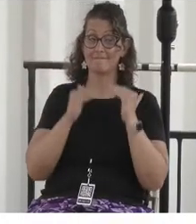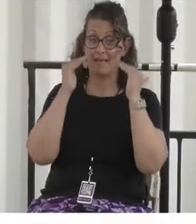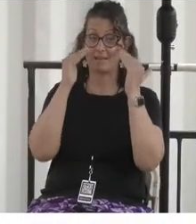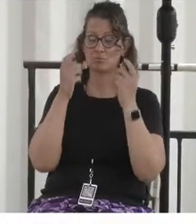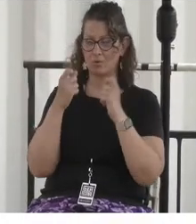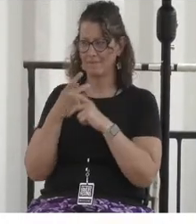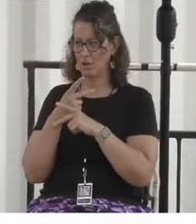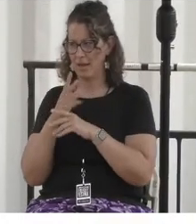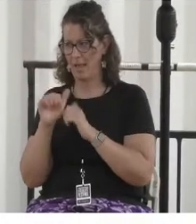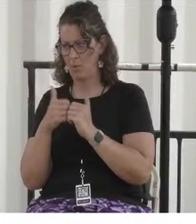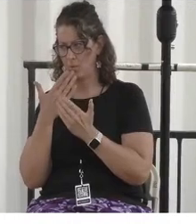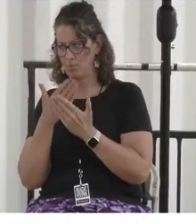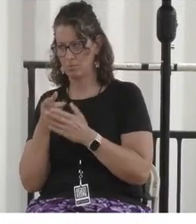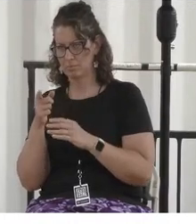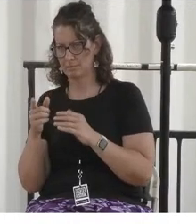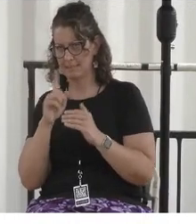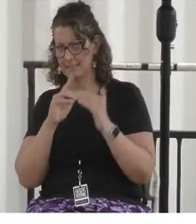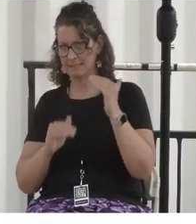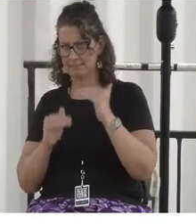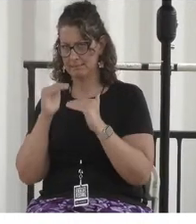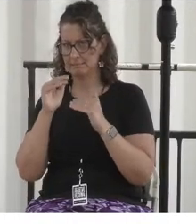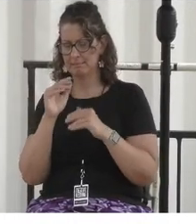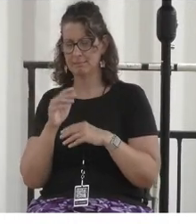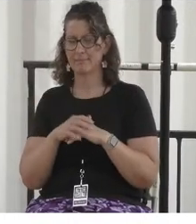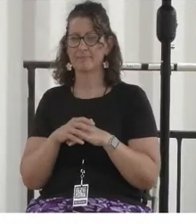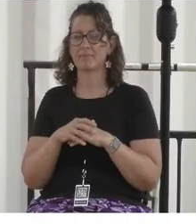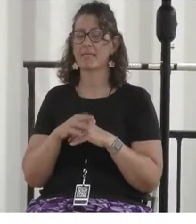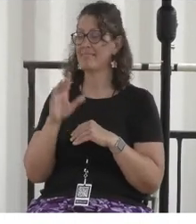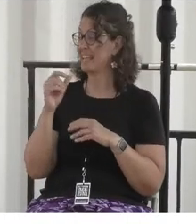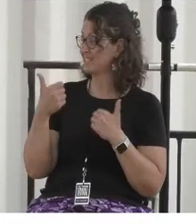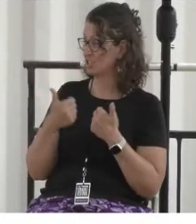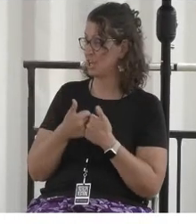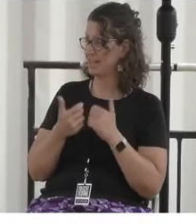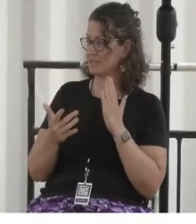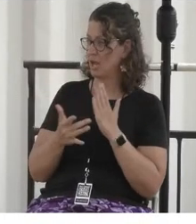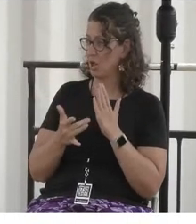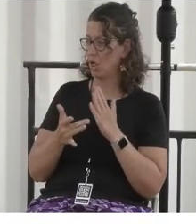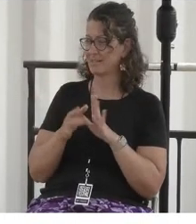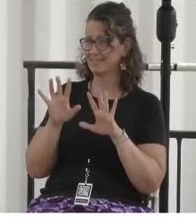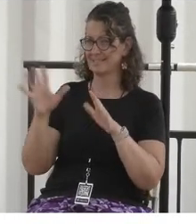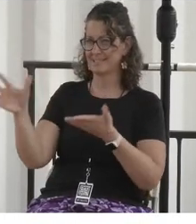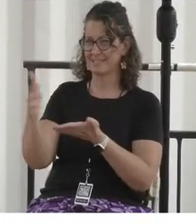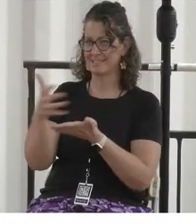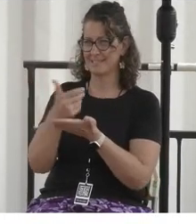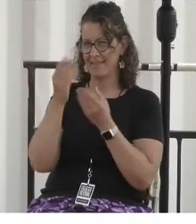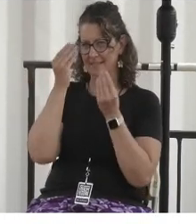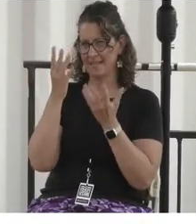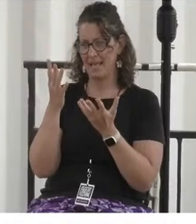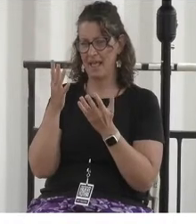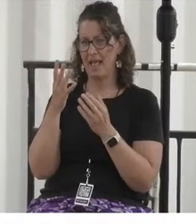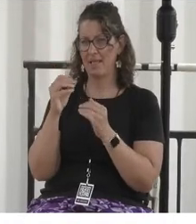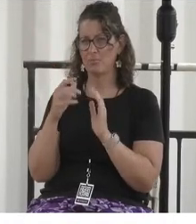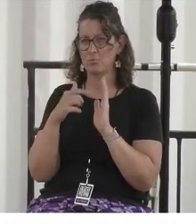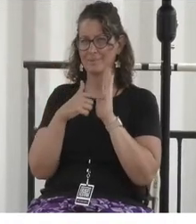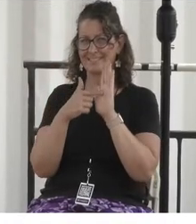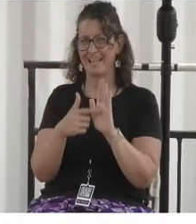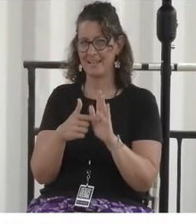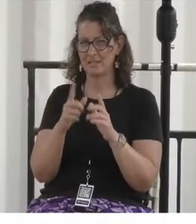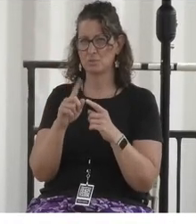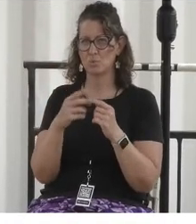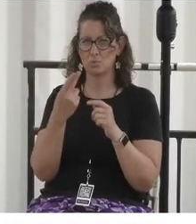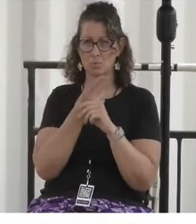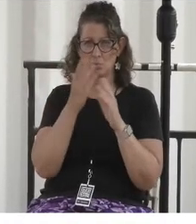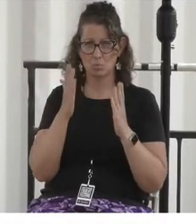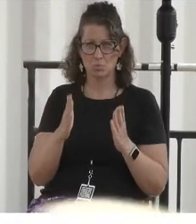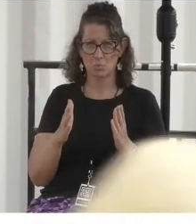is. And that's one of the challenges I think we have as technologists is taking all of those data and presenting to the actual users and the